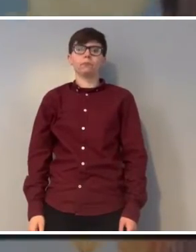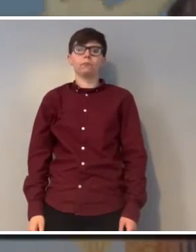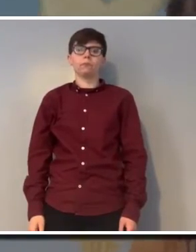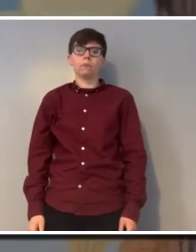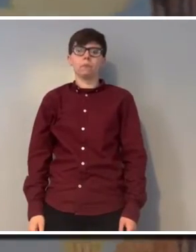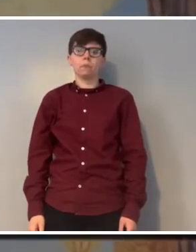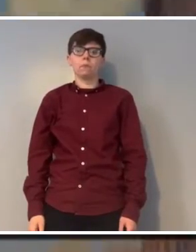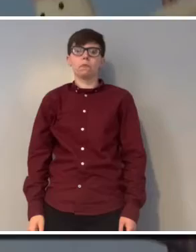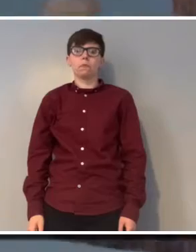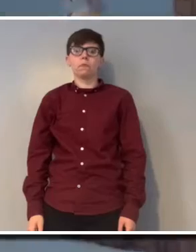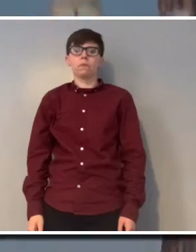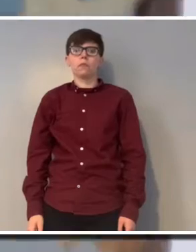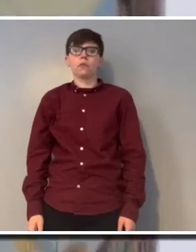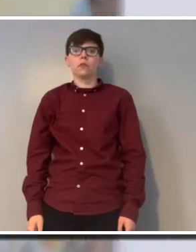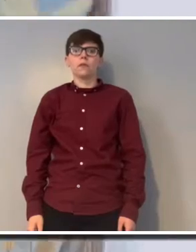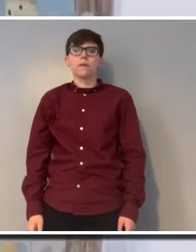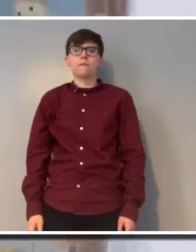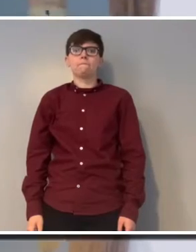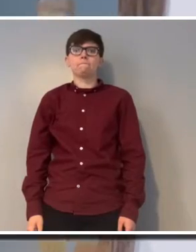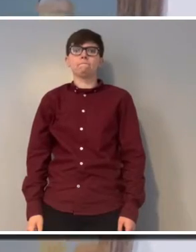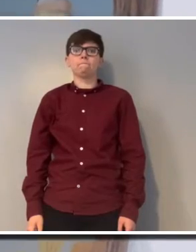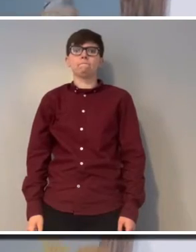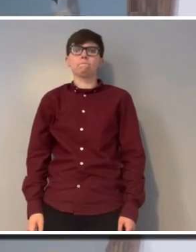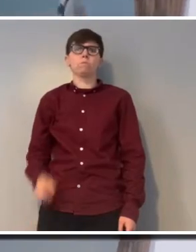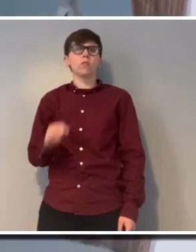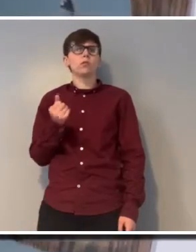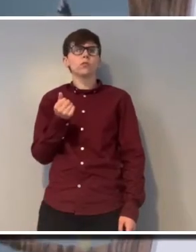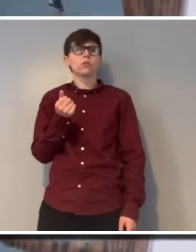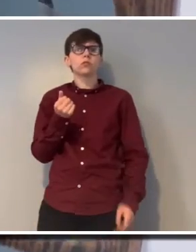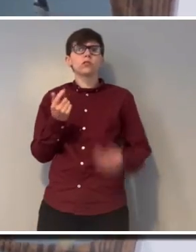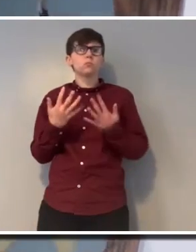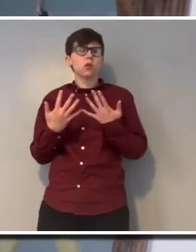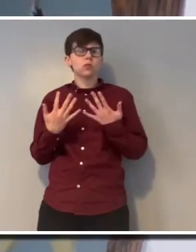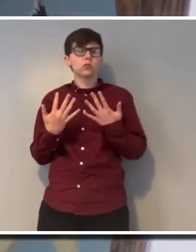And look, can you see she's got a special trampoline so she can reach him?